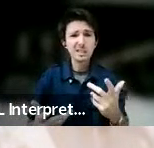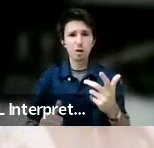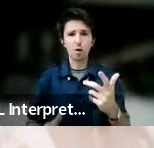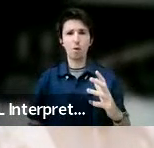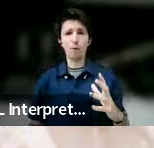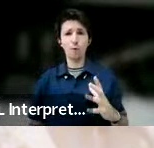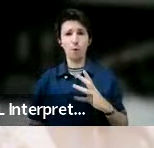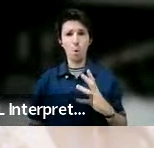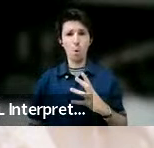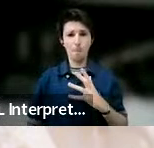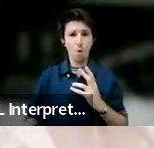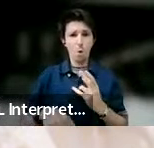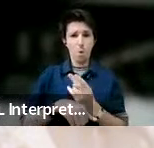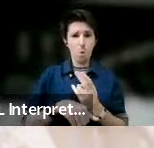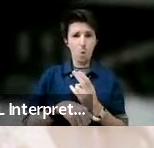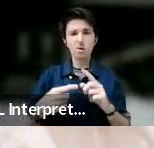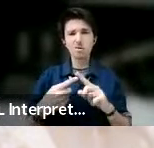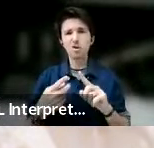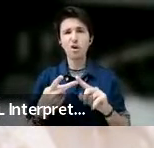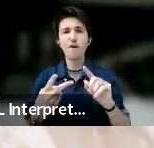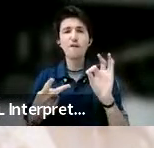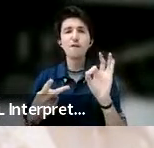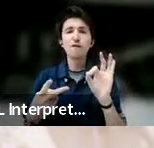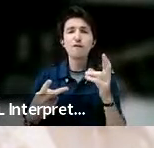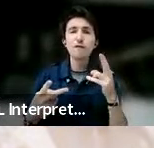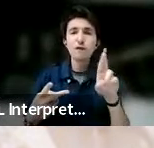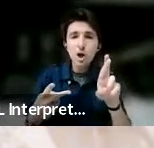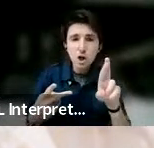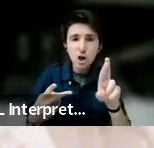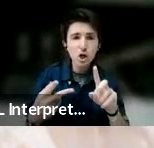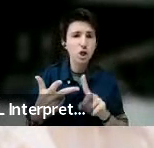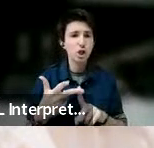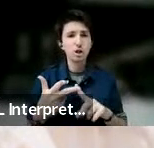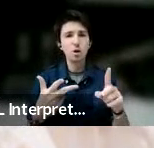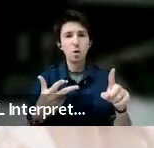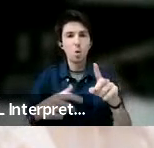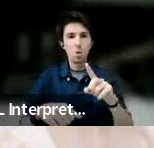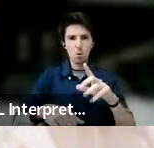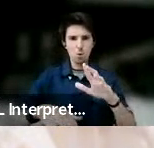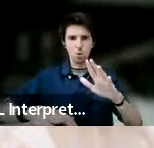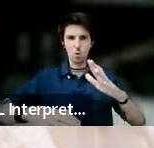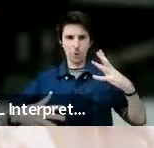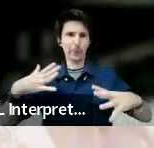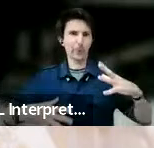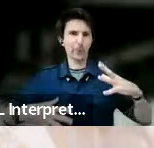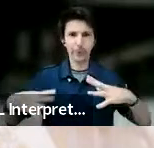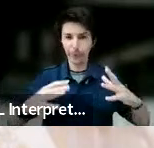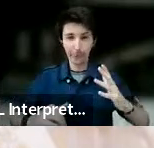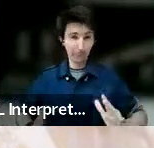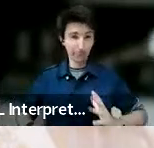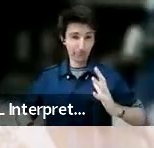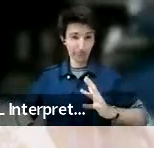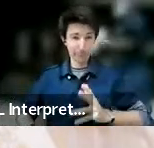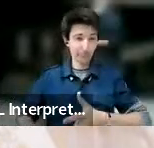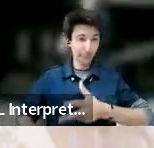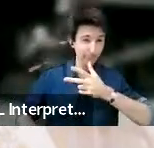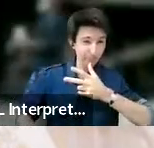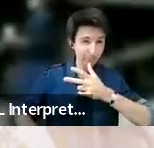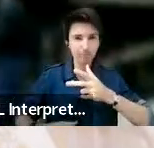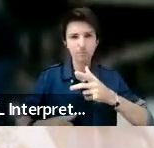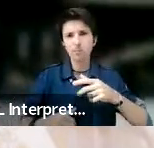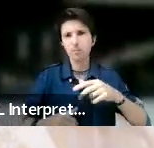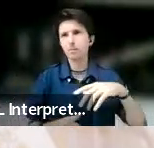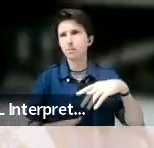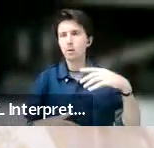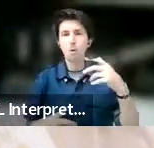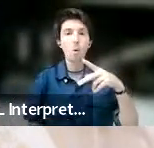a fur, a Palm Beach suit, or a uniform, but we're going to, for right now, specifically carve out